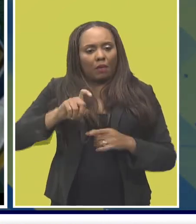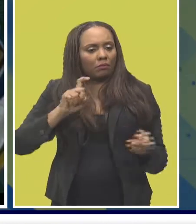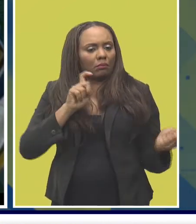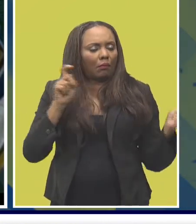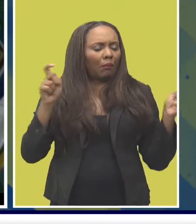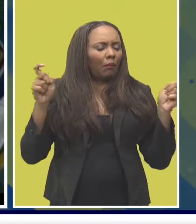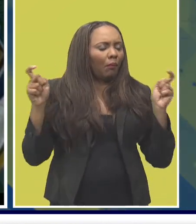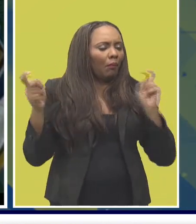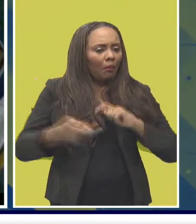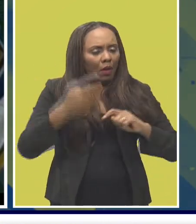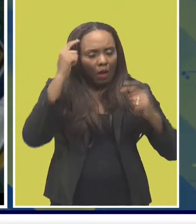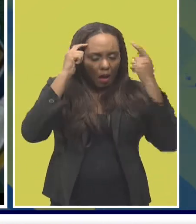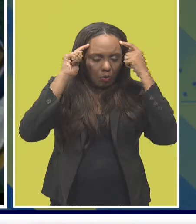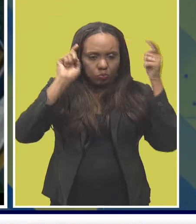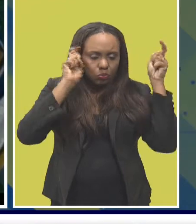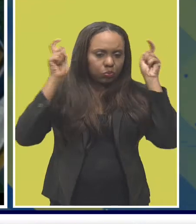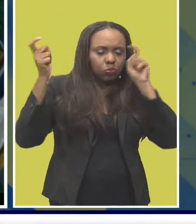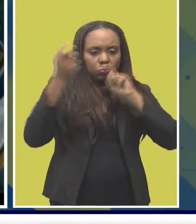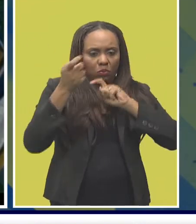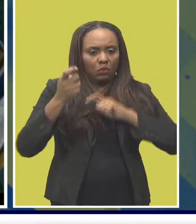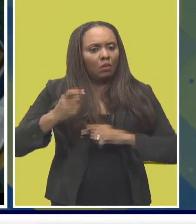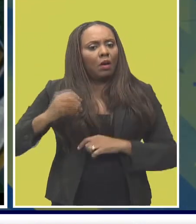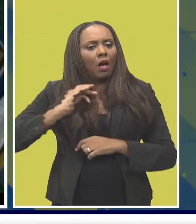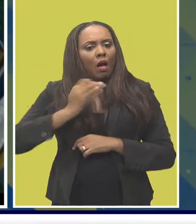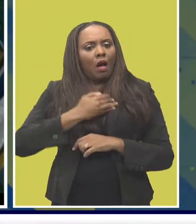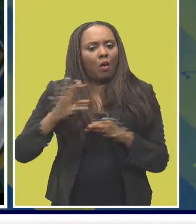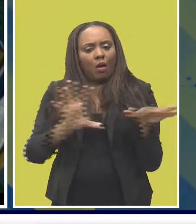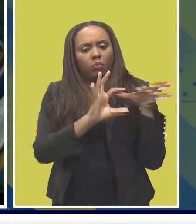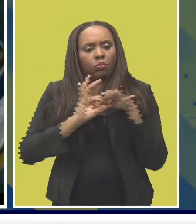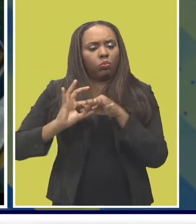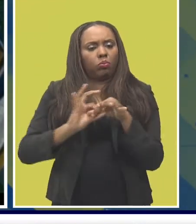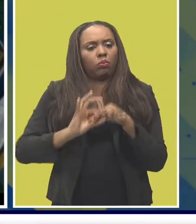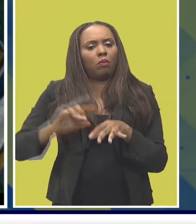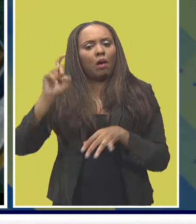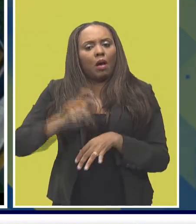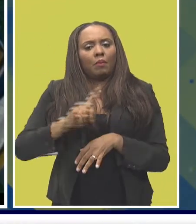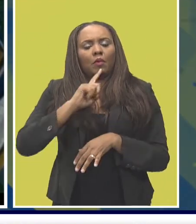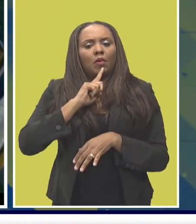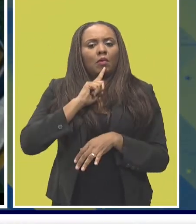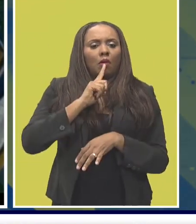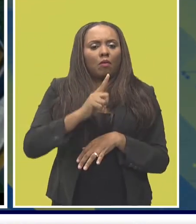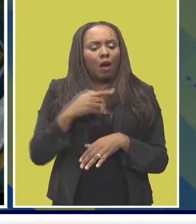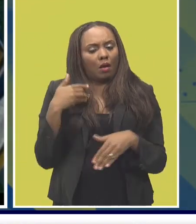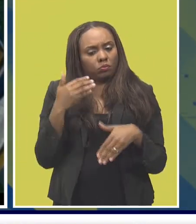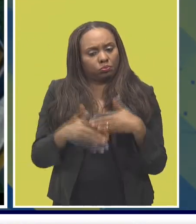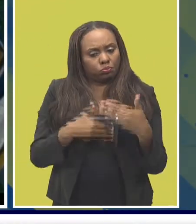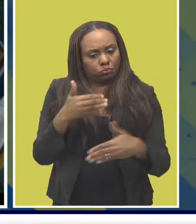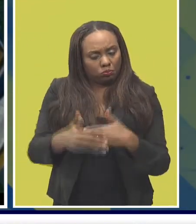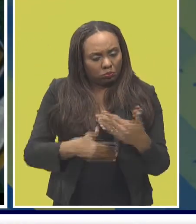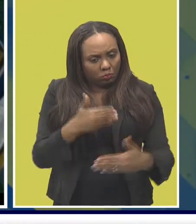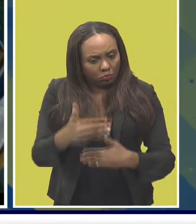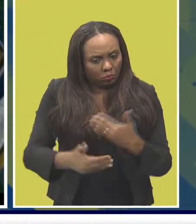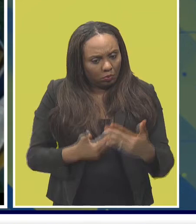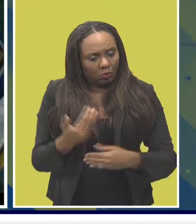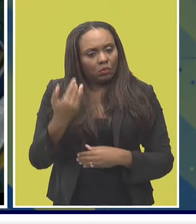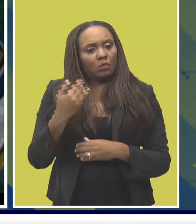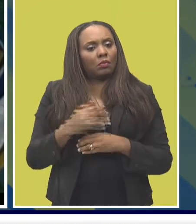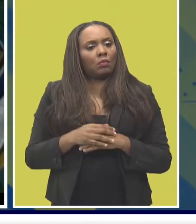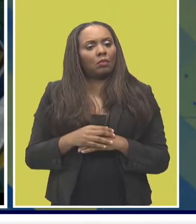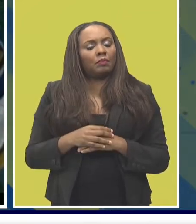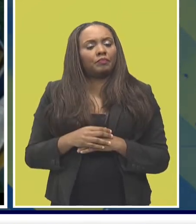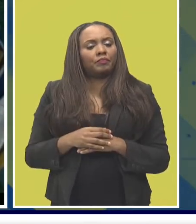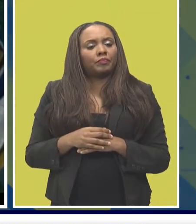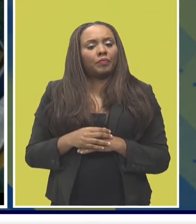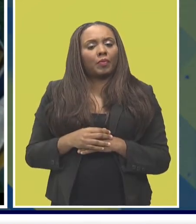change if we are going to bring our movement into fully the third decade of the 21st century, which in